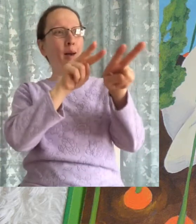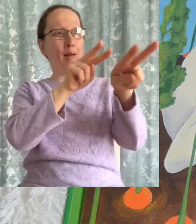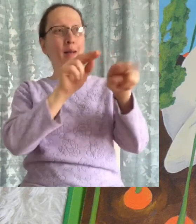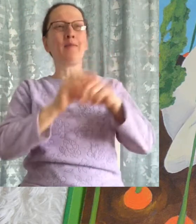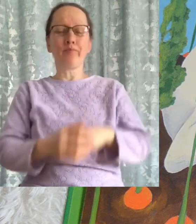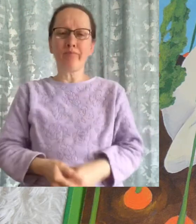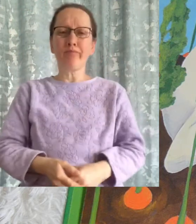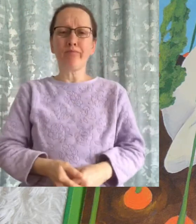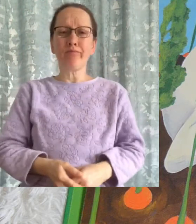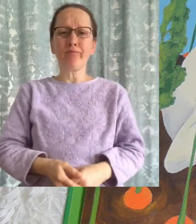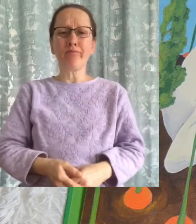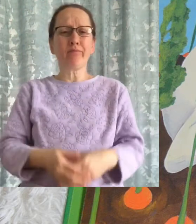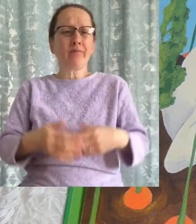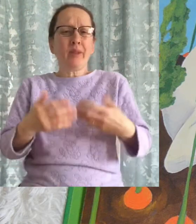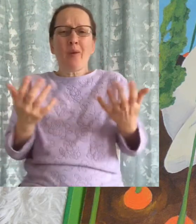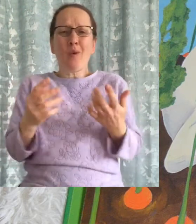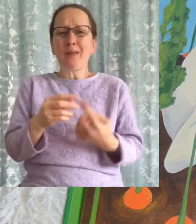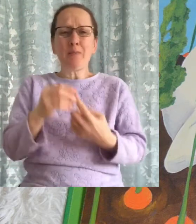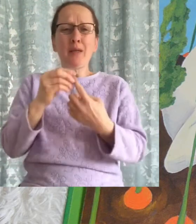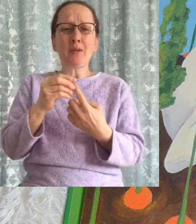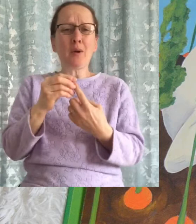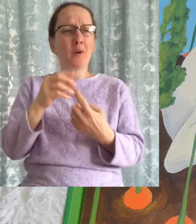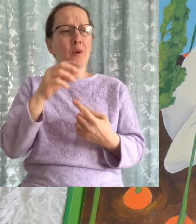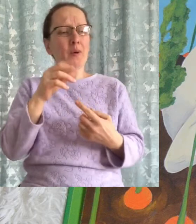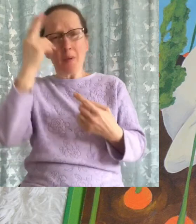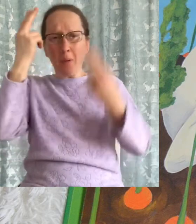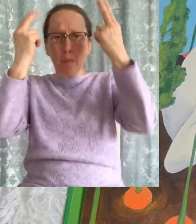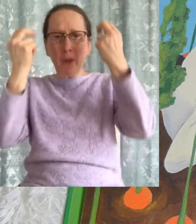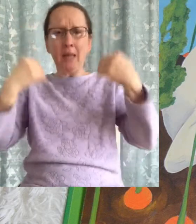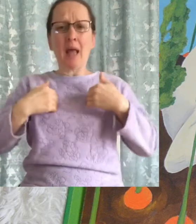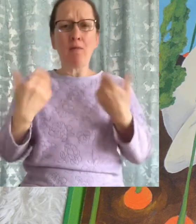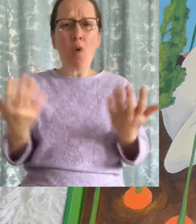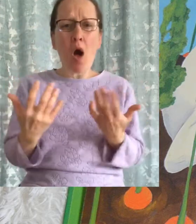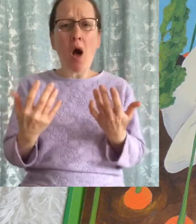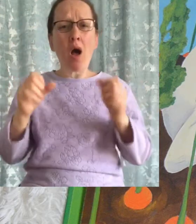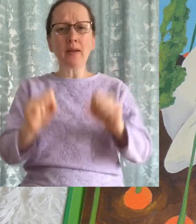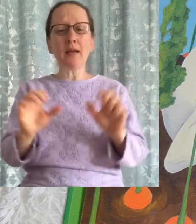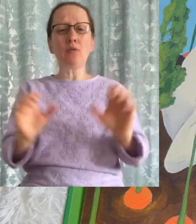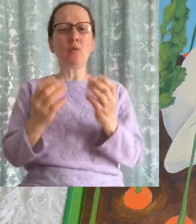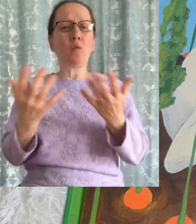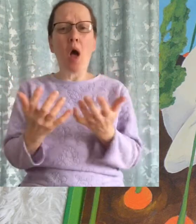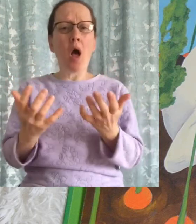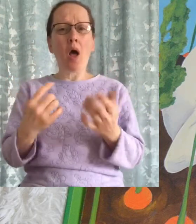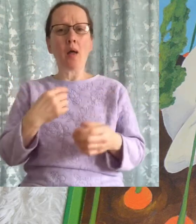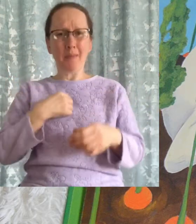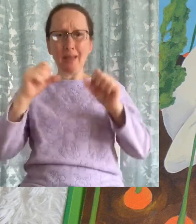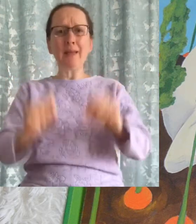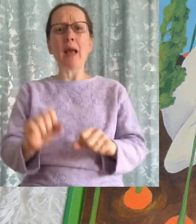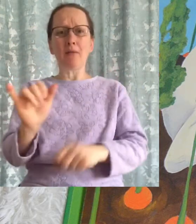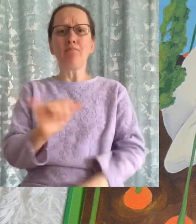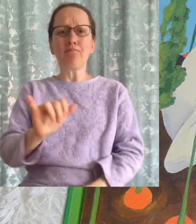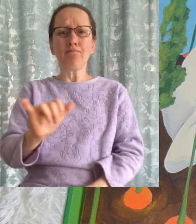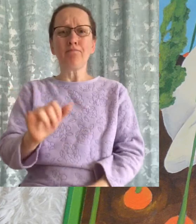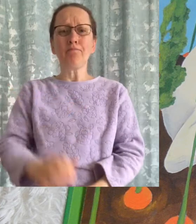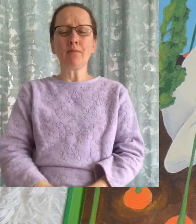fame. What is so special? What does he got? What can he do? That chicken cannot?